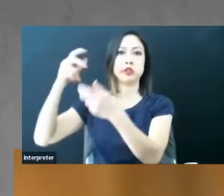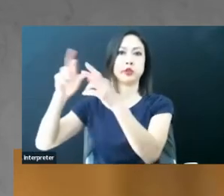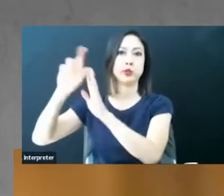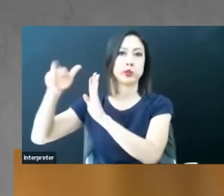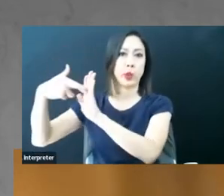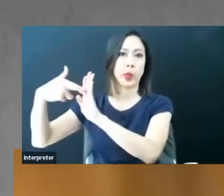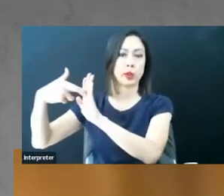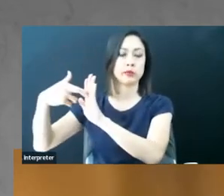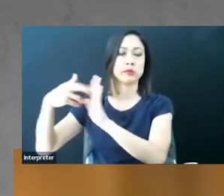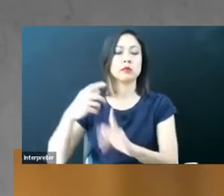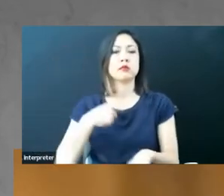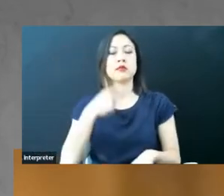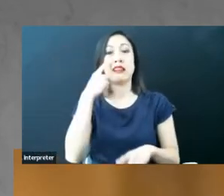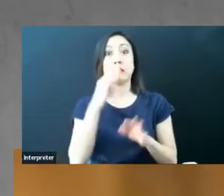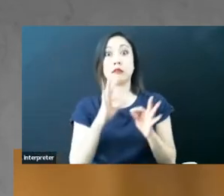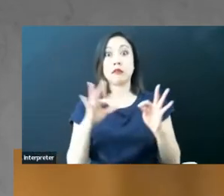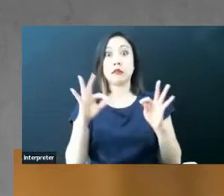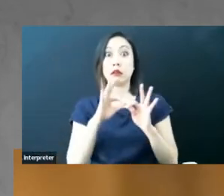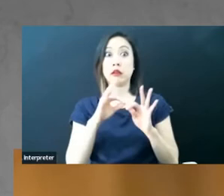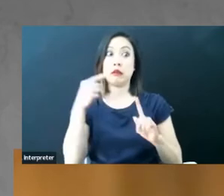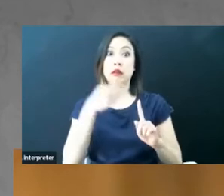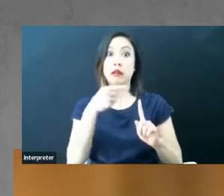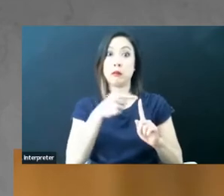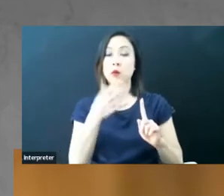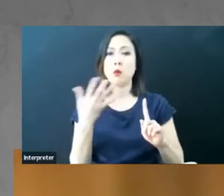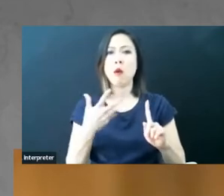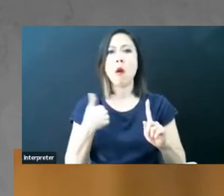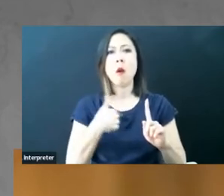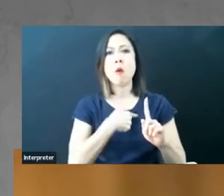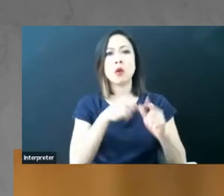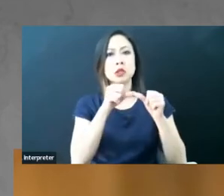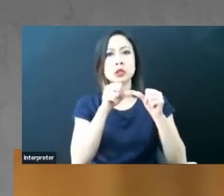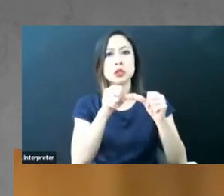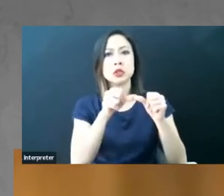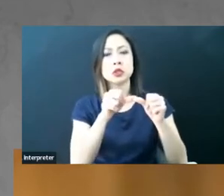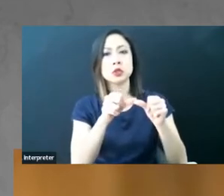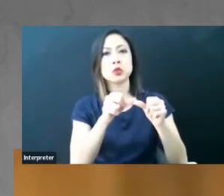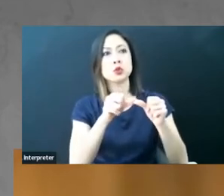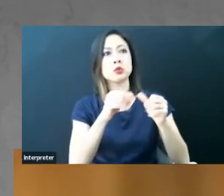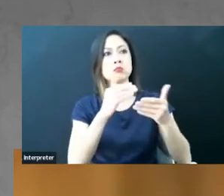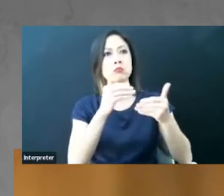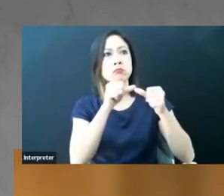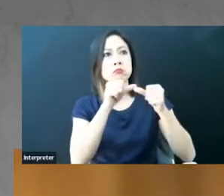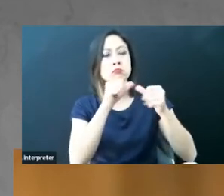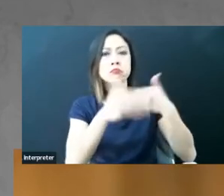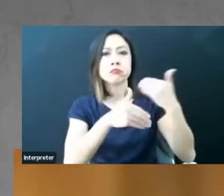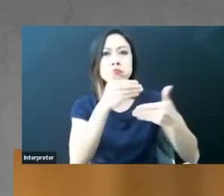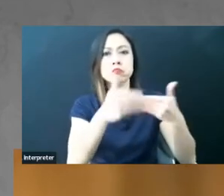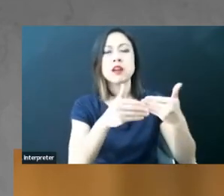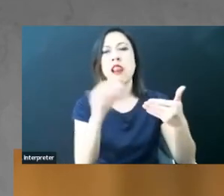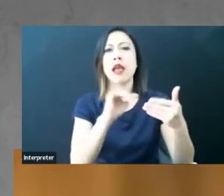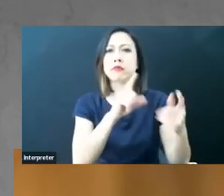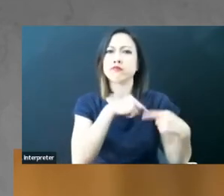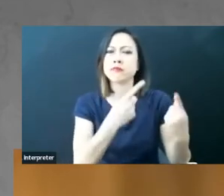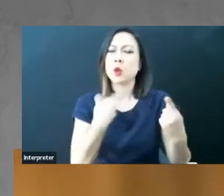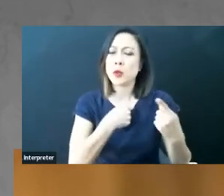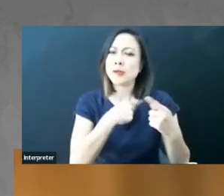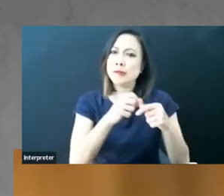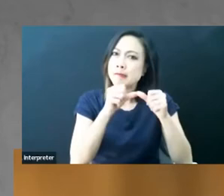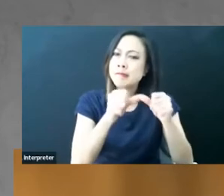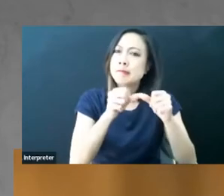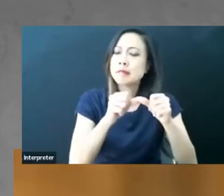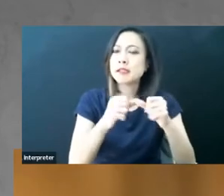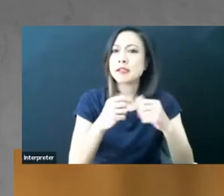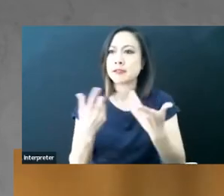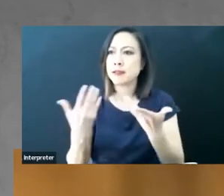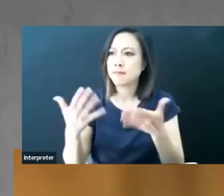elements is we just need to continue to press forward as we have been. In contrast to when I started, we are having these